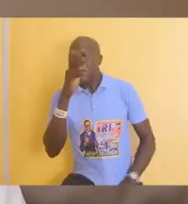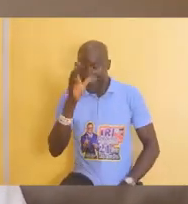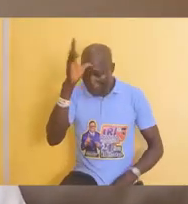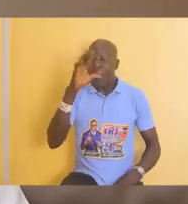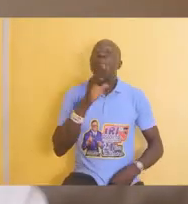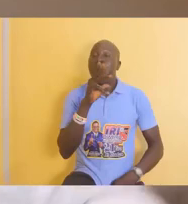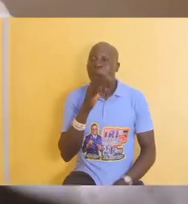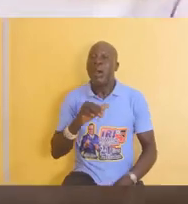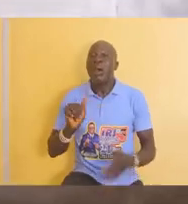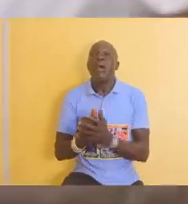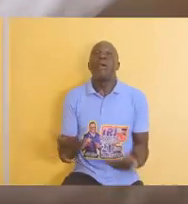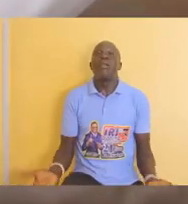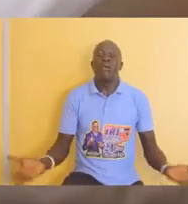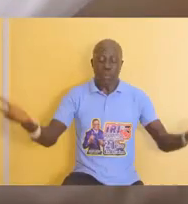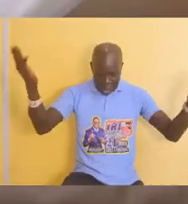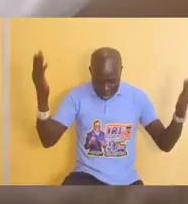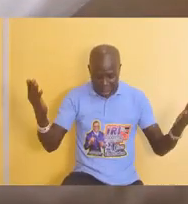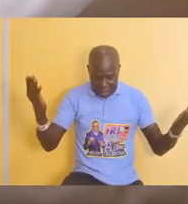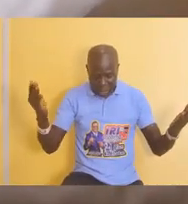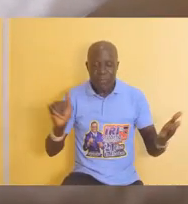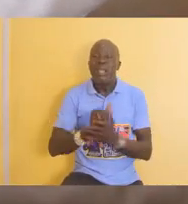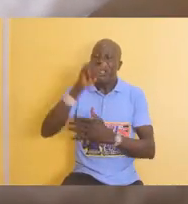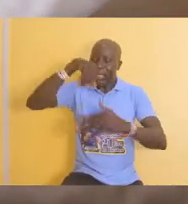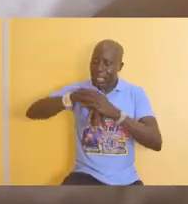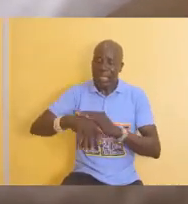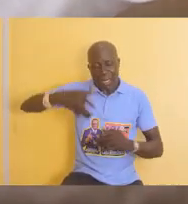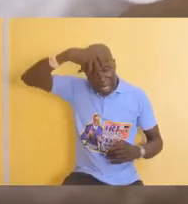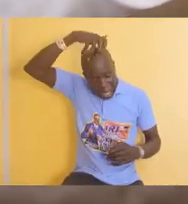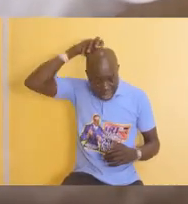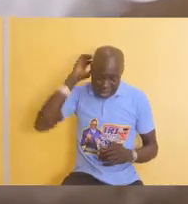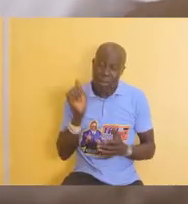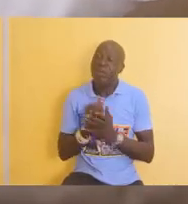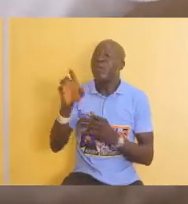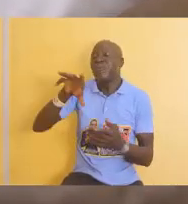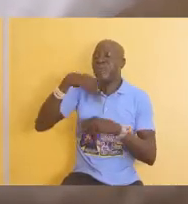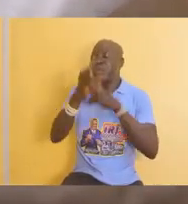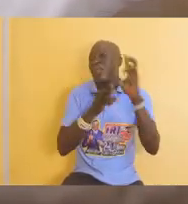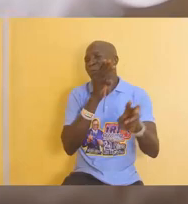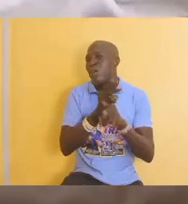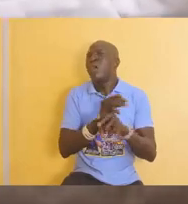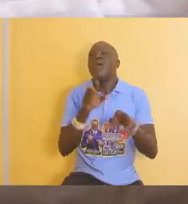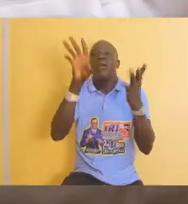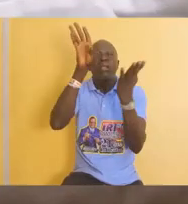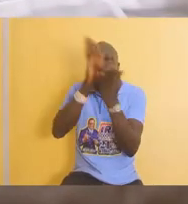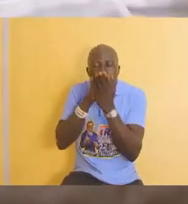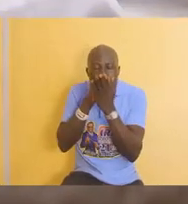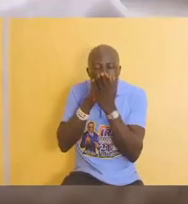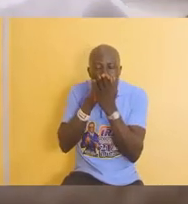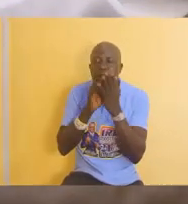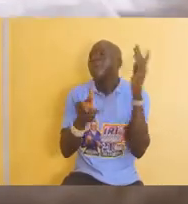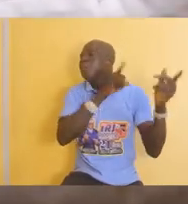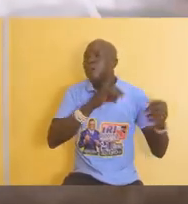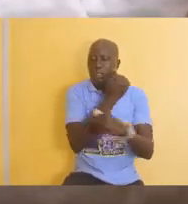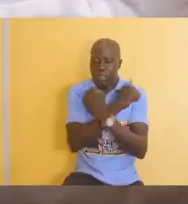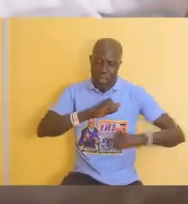daddy, lift up your hands in the midst of the lions of the air. Don't keep their mouth shut. Don't uphold